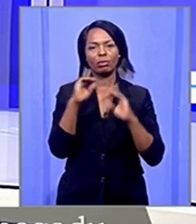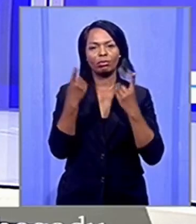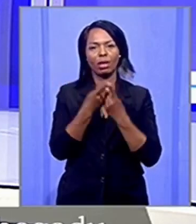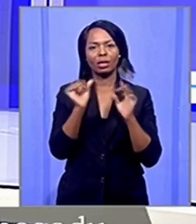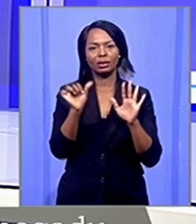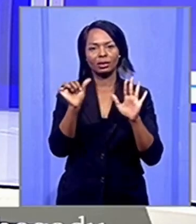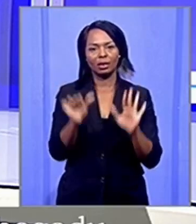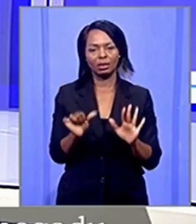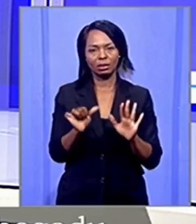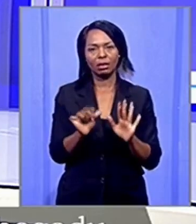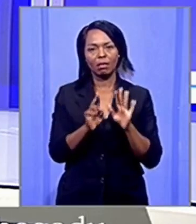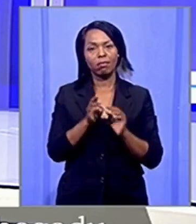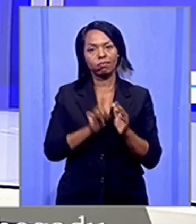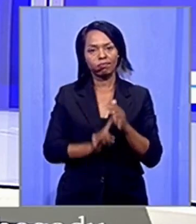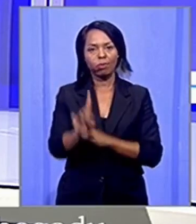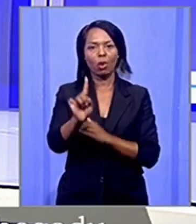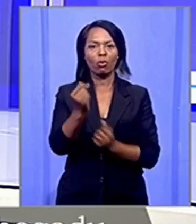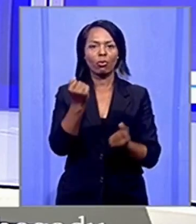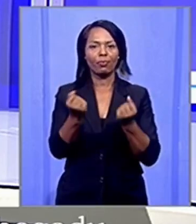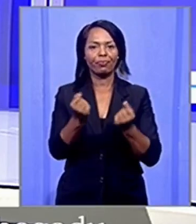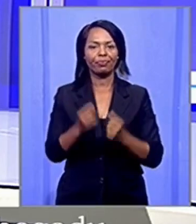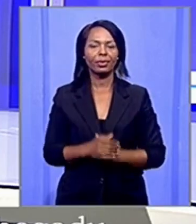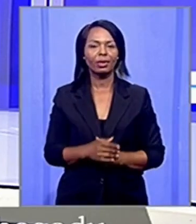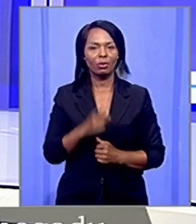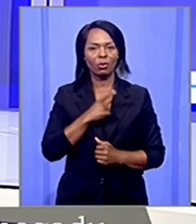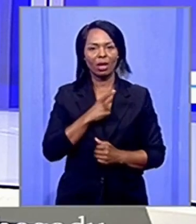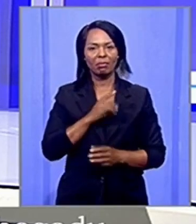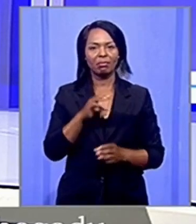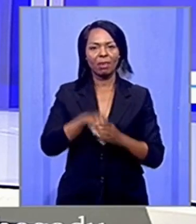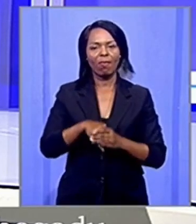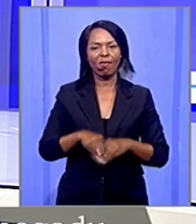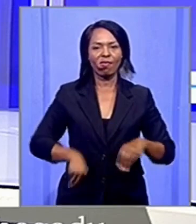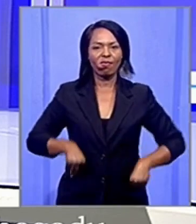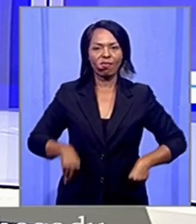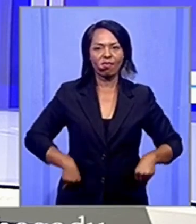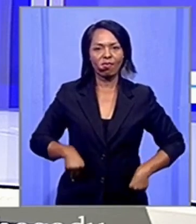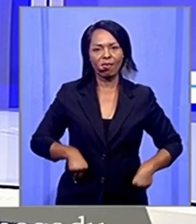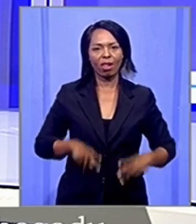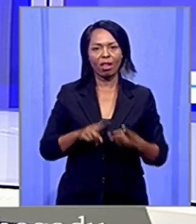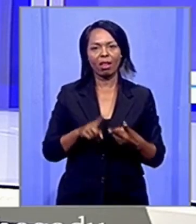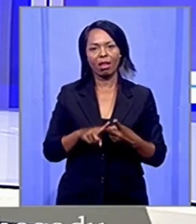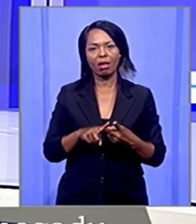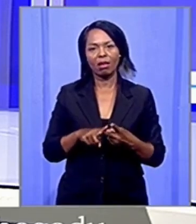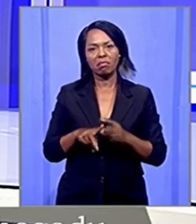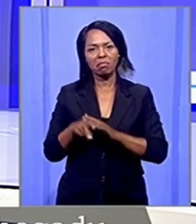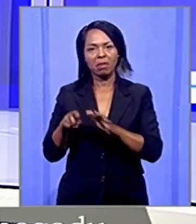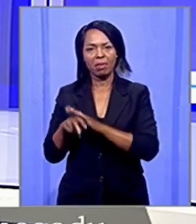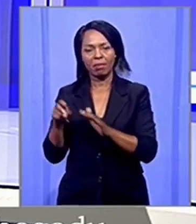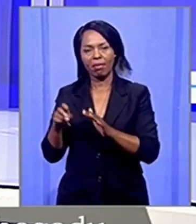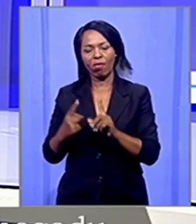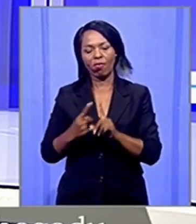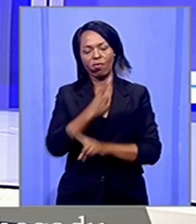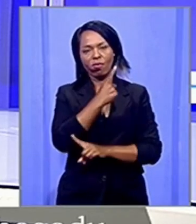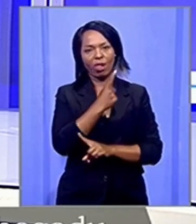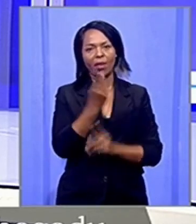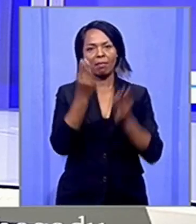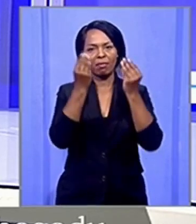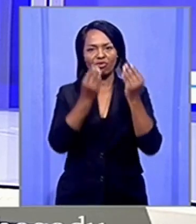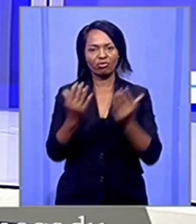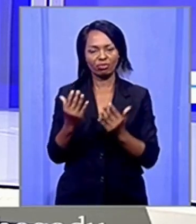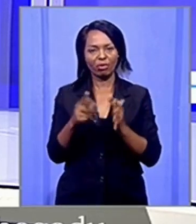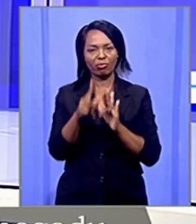di setseng di tlhageletse kwa dikgotlatshekelo ka ditatofatso tse di akaretsang bonweenwee, tsietso le go gata ka molao wa tsamaiso ya matlole a